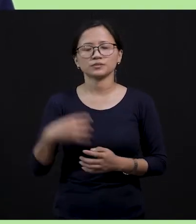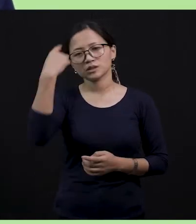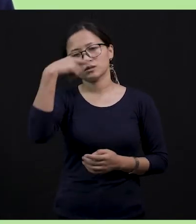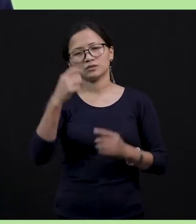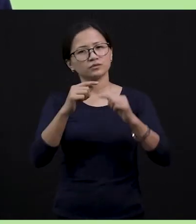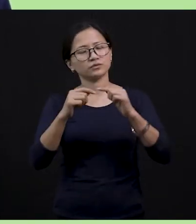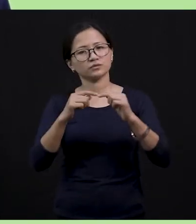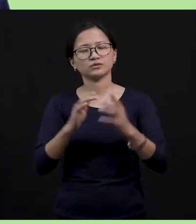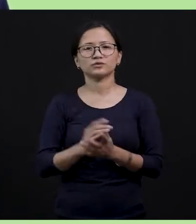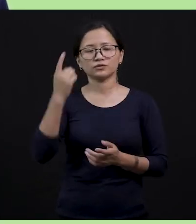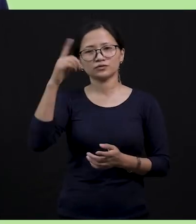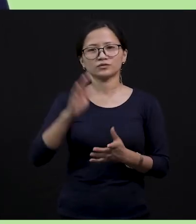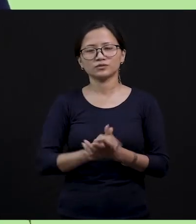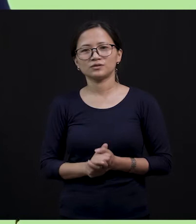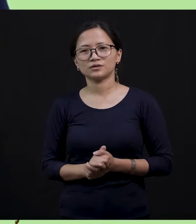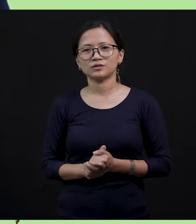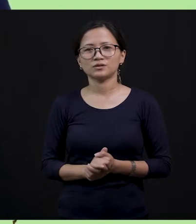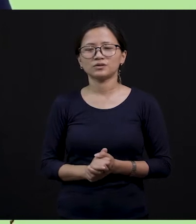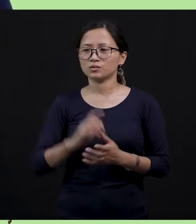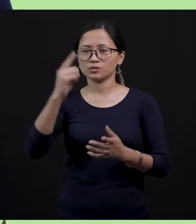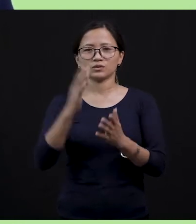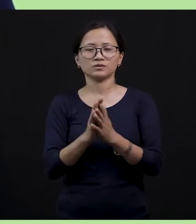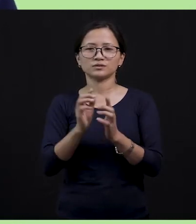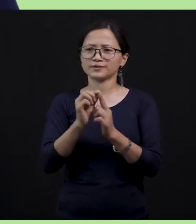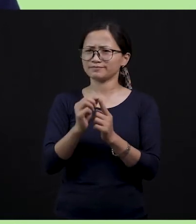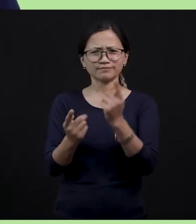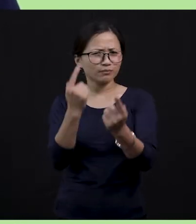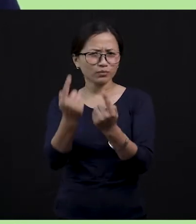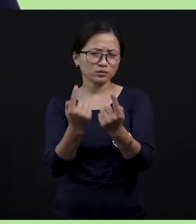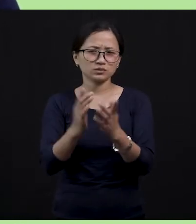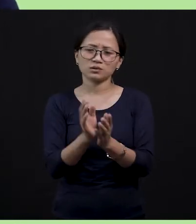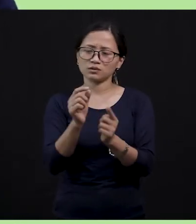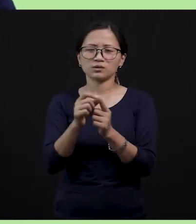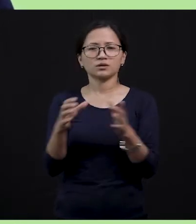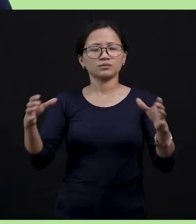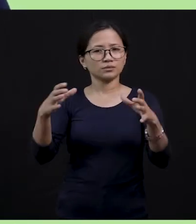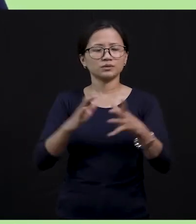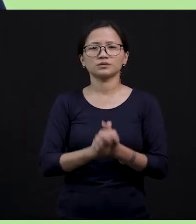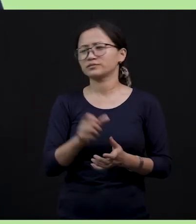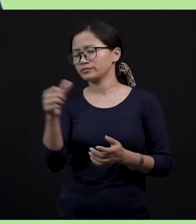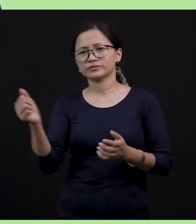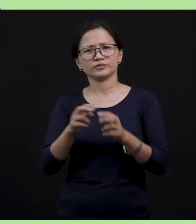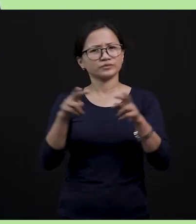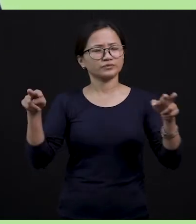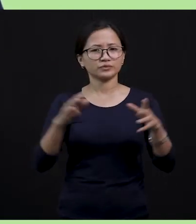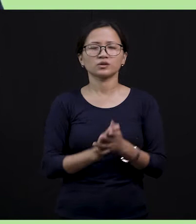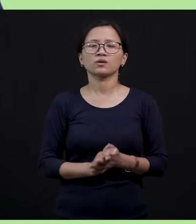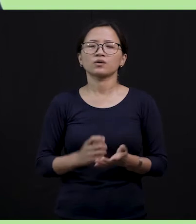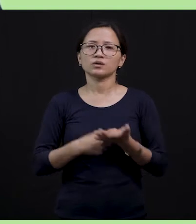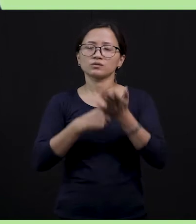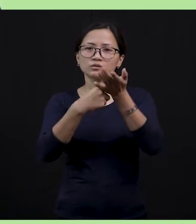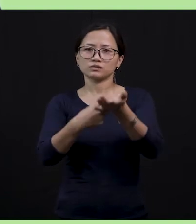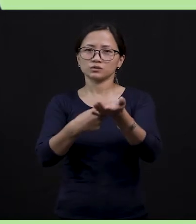who vote for one political party and there are others who are voting for a different political parties, and when the result